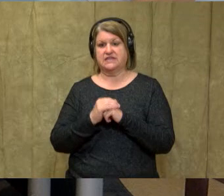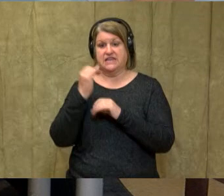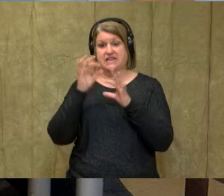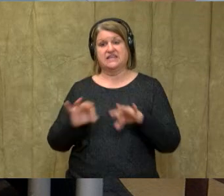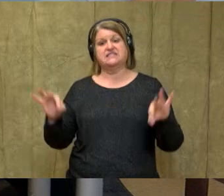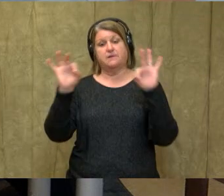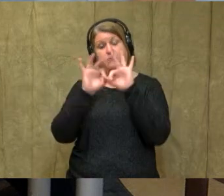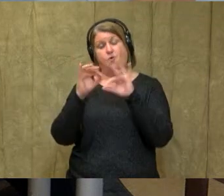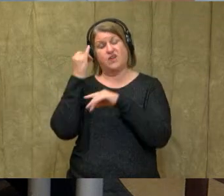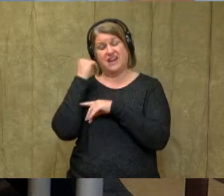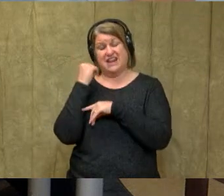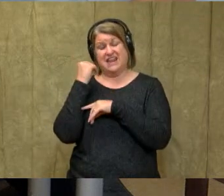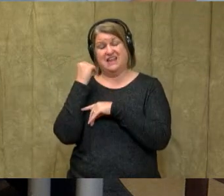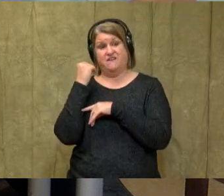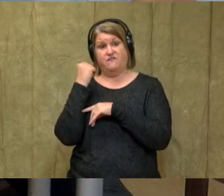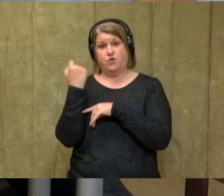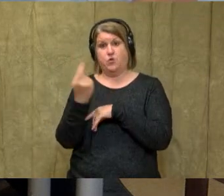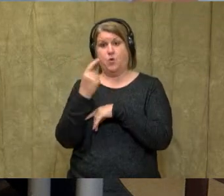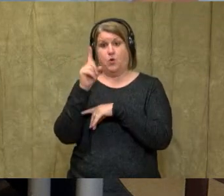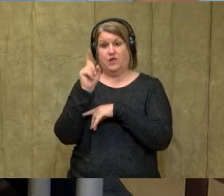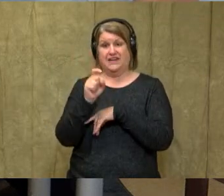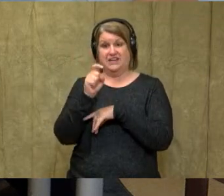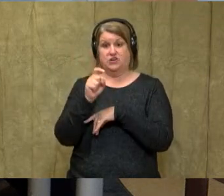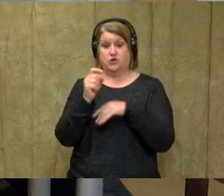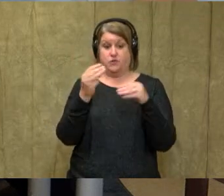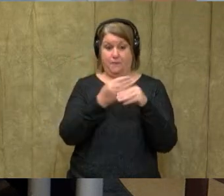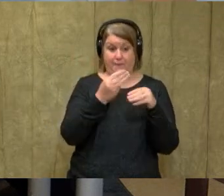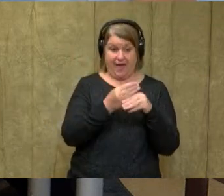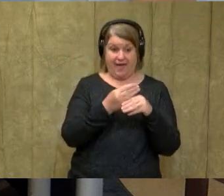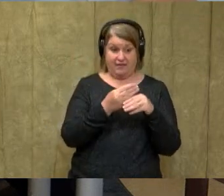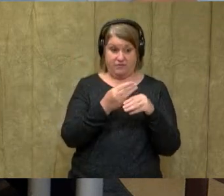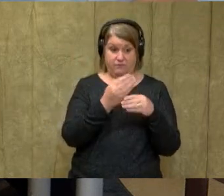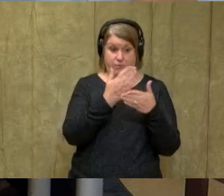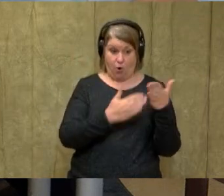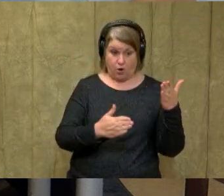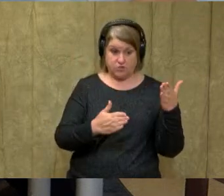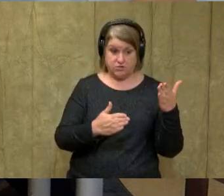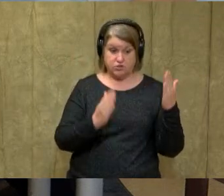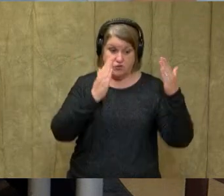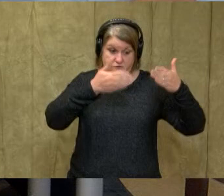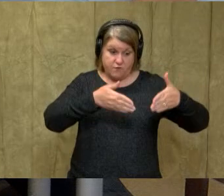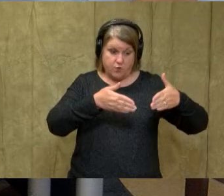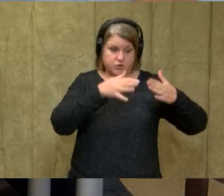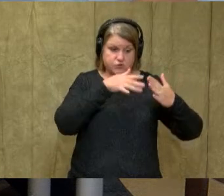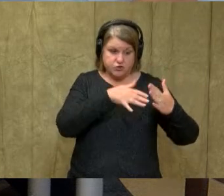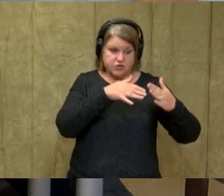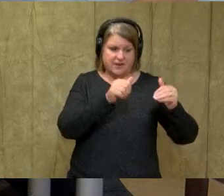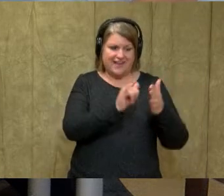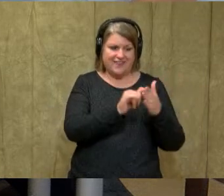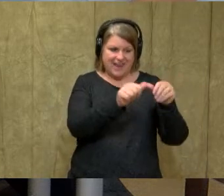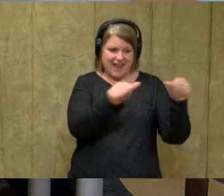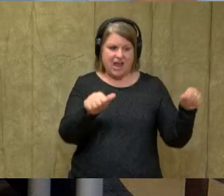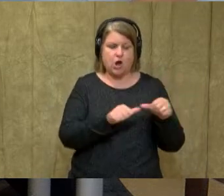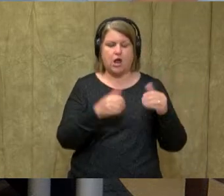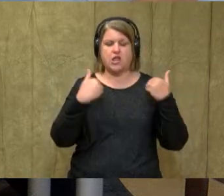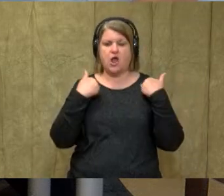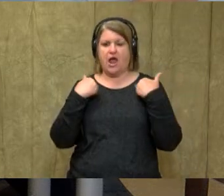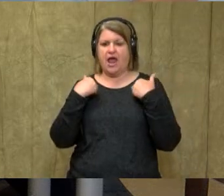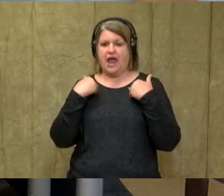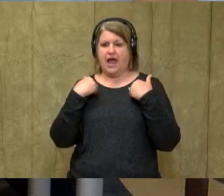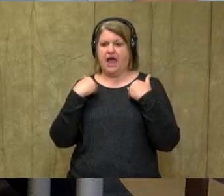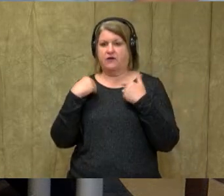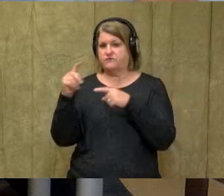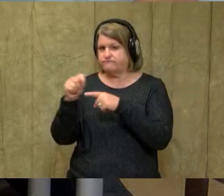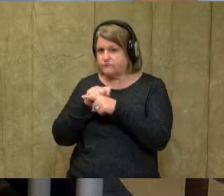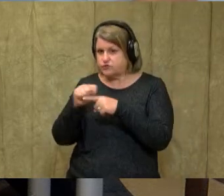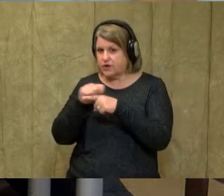to retake the math, that you are focusing your study, your prep in that area. So you have boot camps. Again, those are